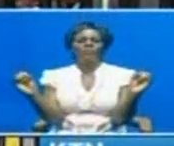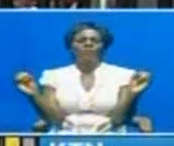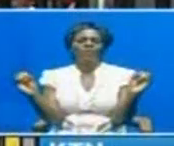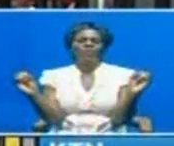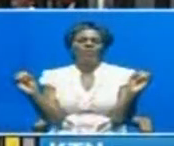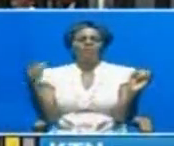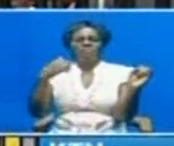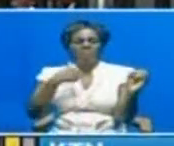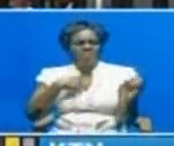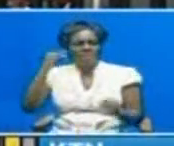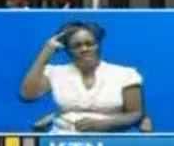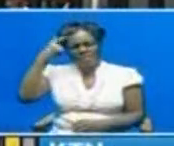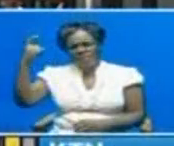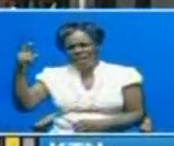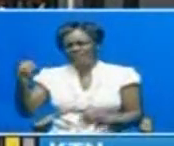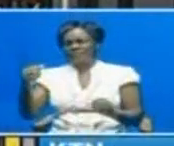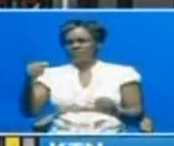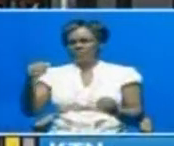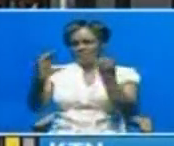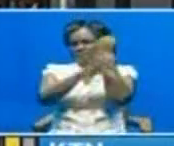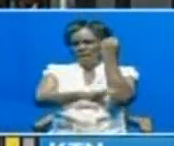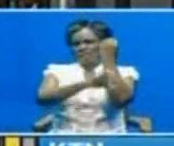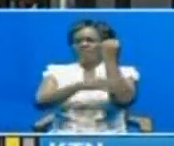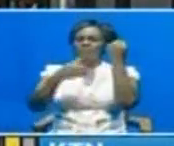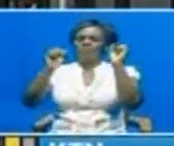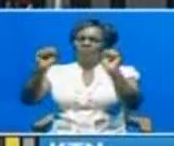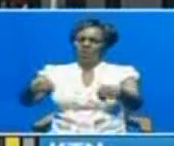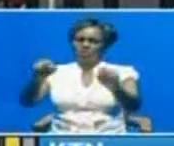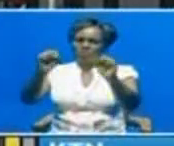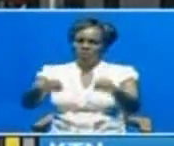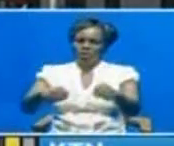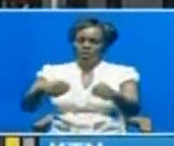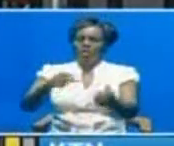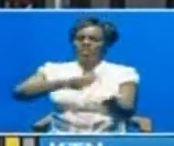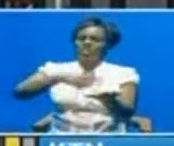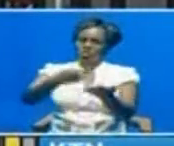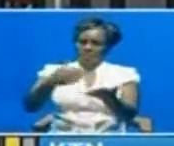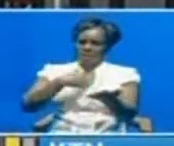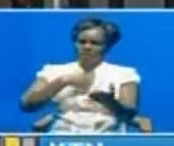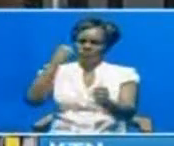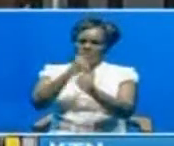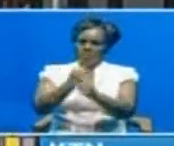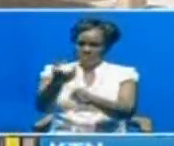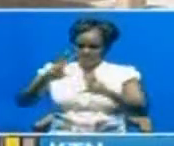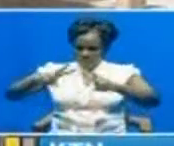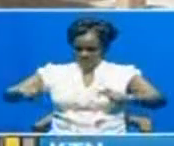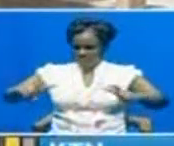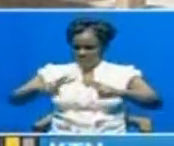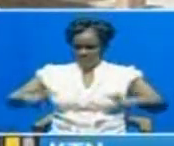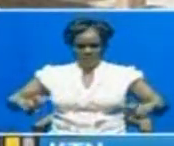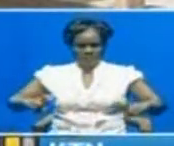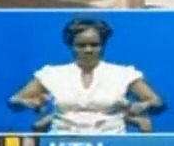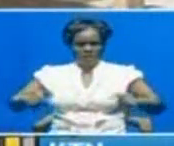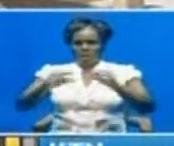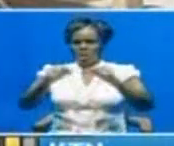Why? I've never imagined a country like ours would have the capability or resources to go into such kind of research. Ni long time